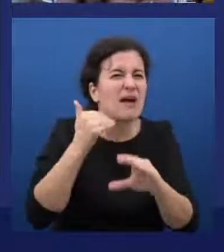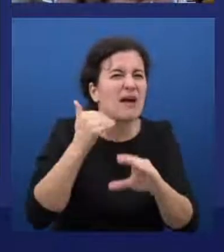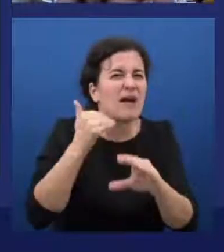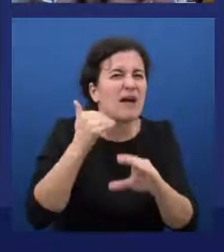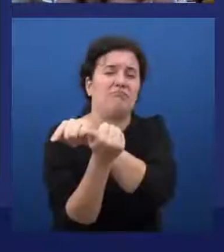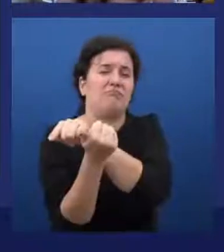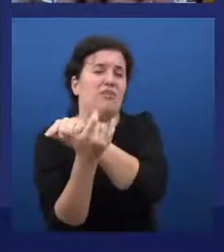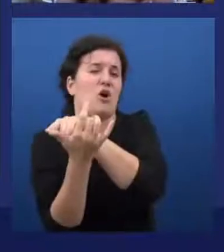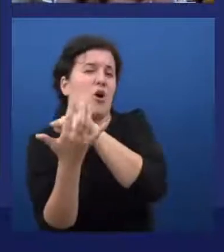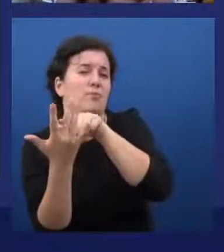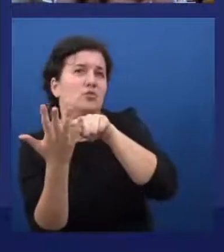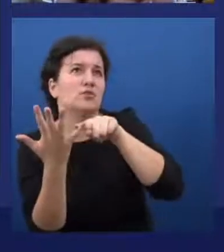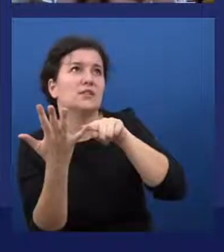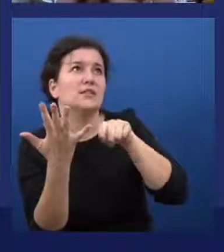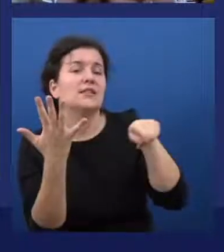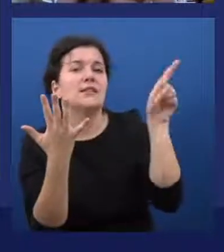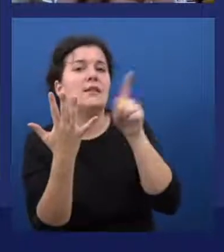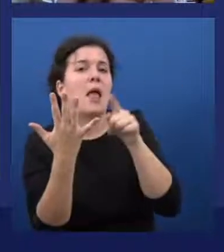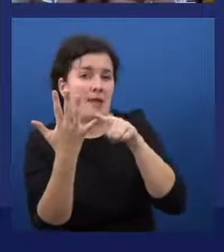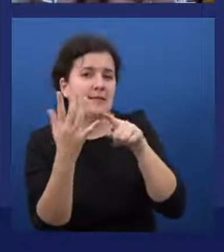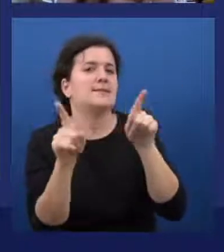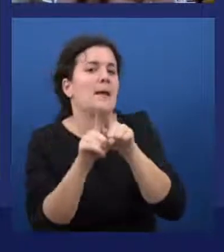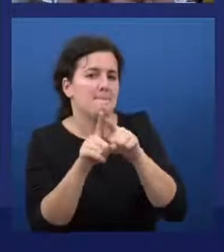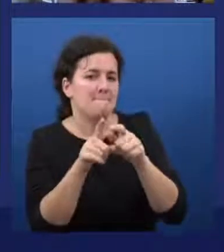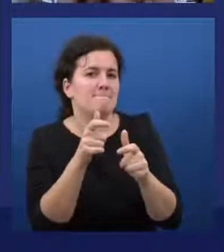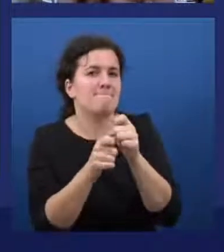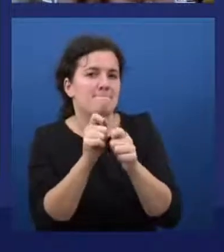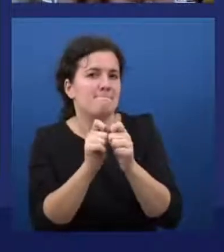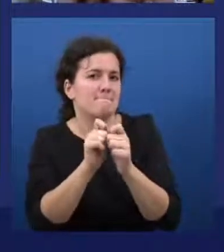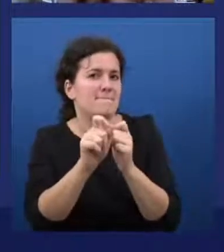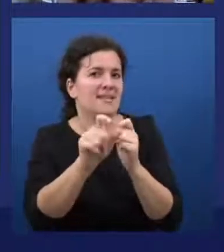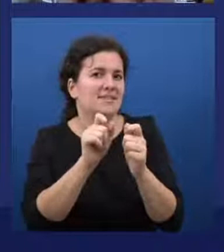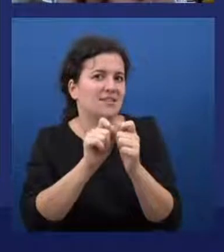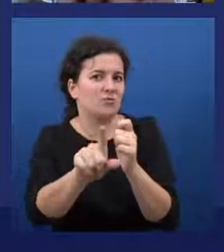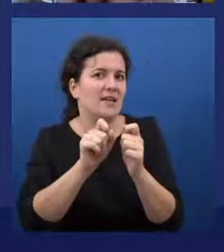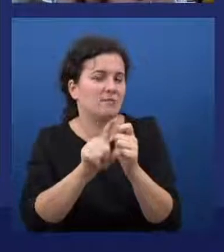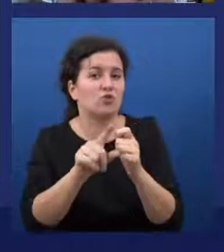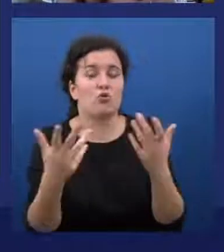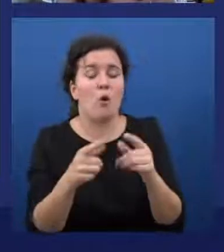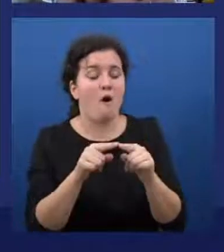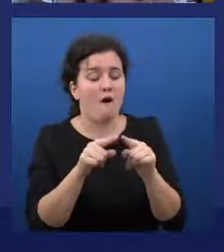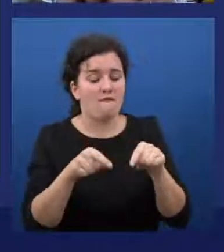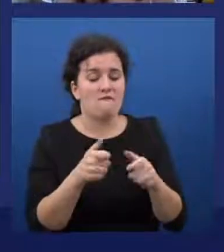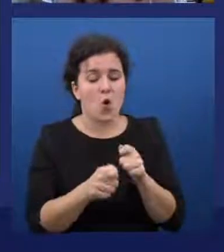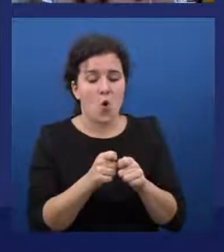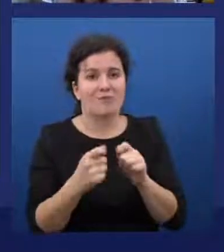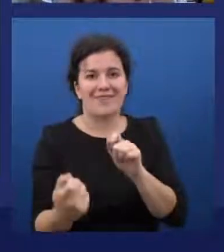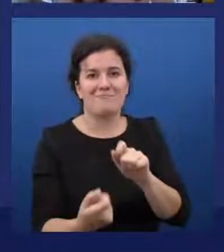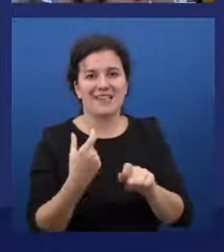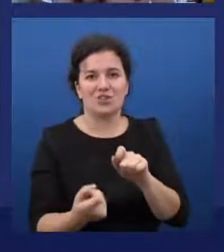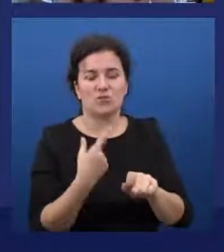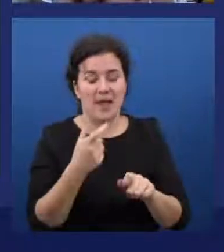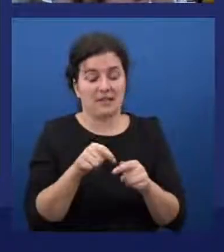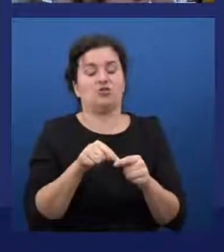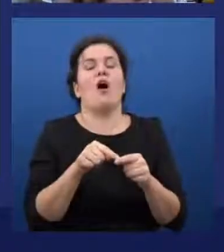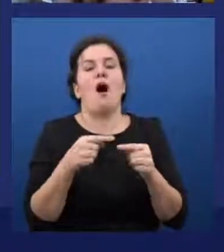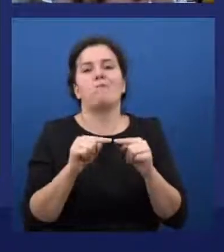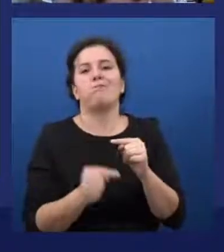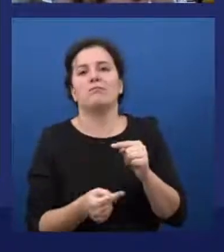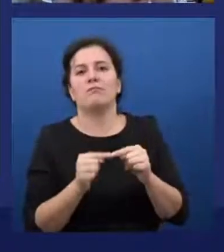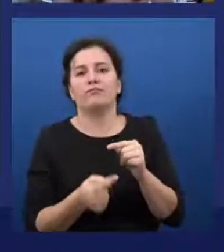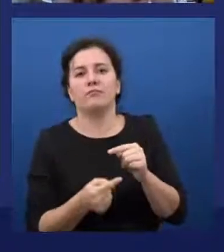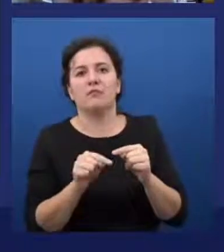for messages, so you can get messages on your phone. Cool. That sounds really really awesome. So